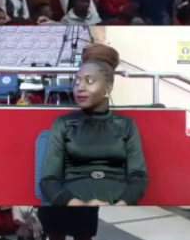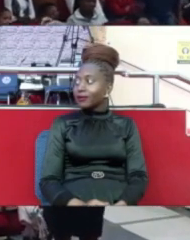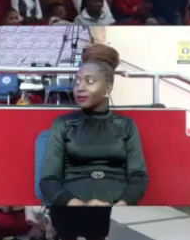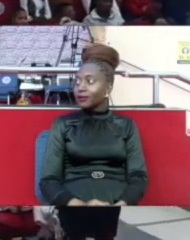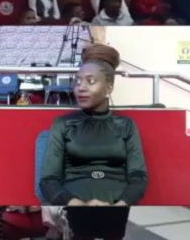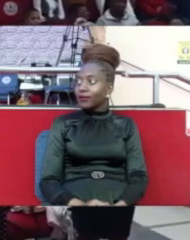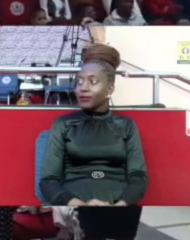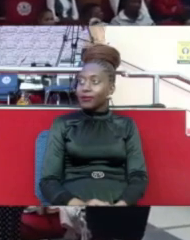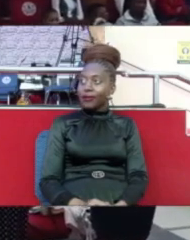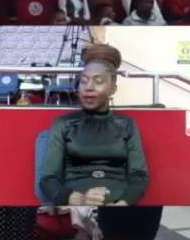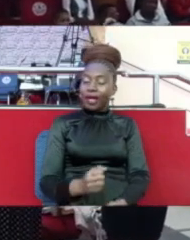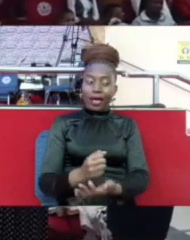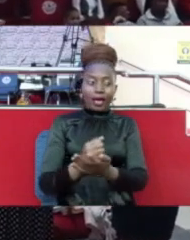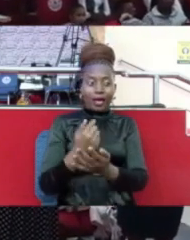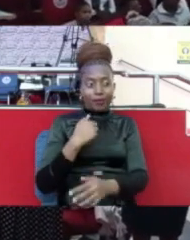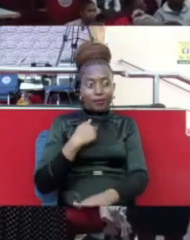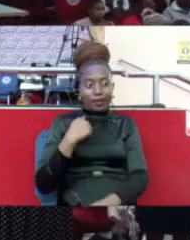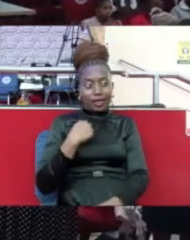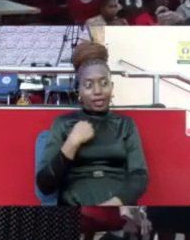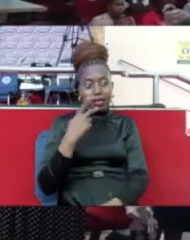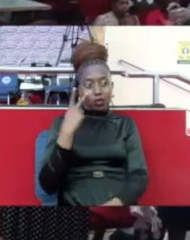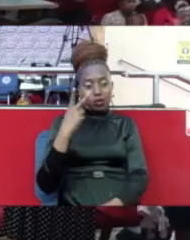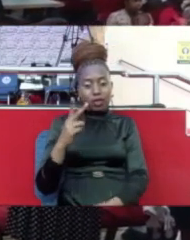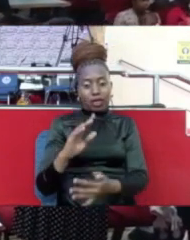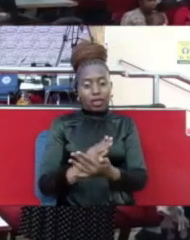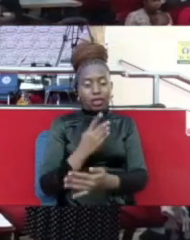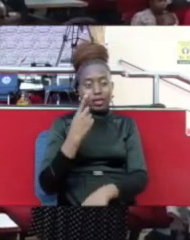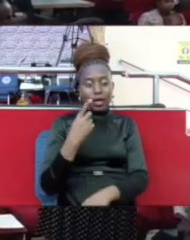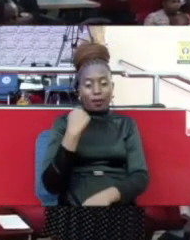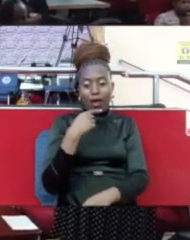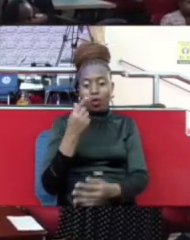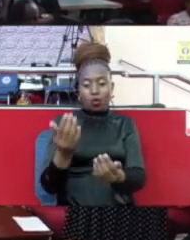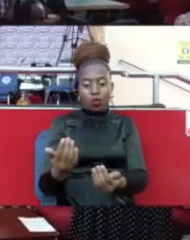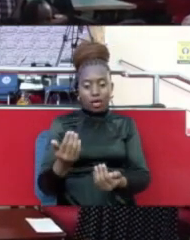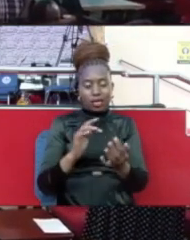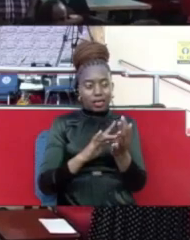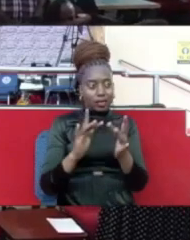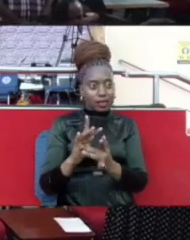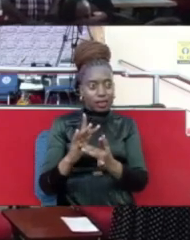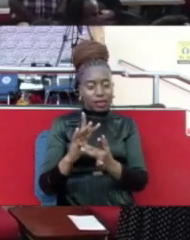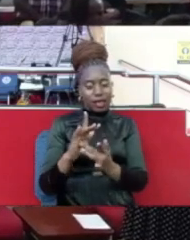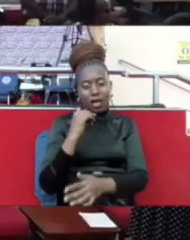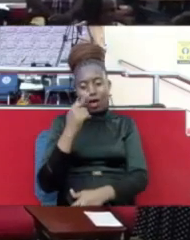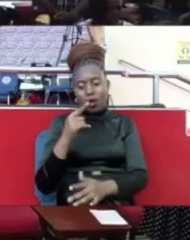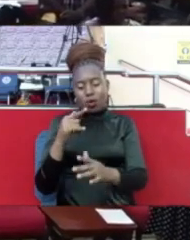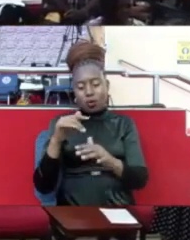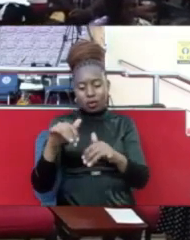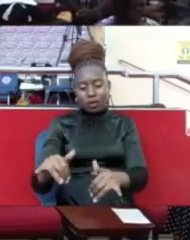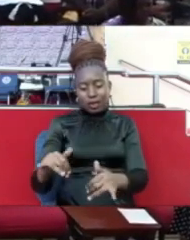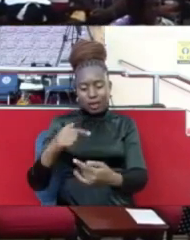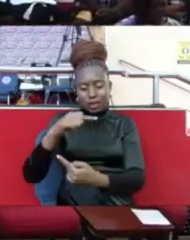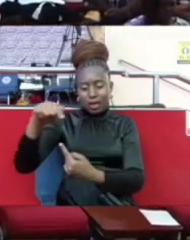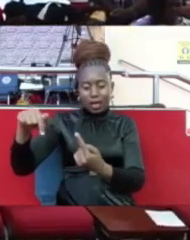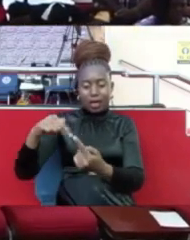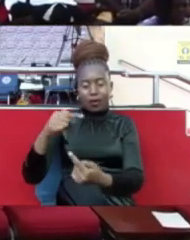nione someone that needs Jesus, that lives around me, that I could work on,